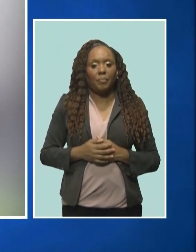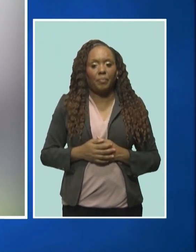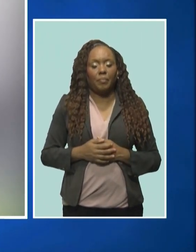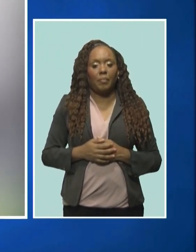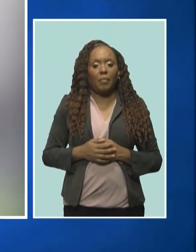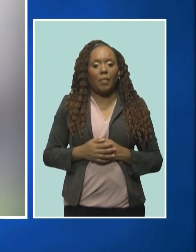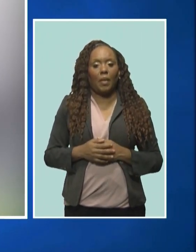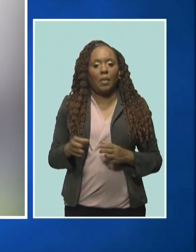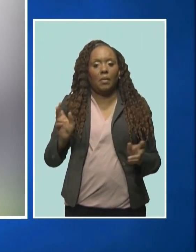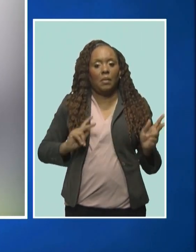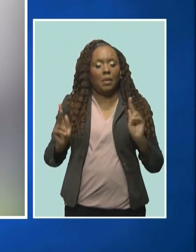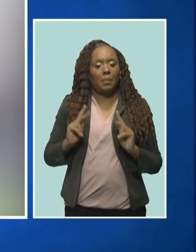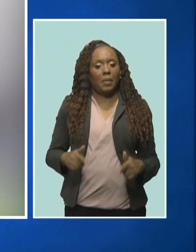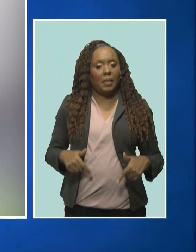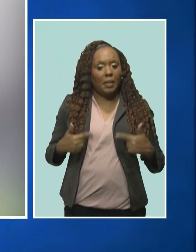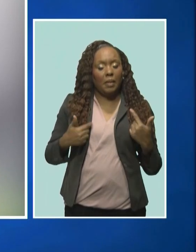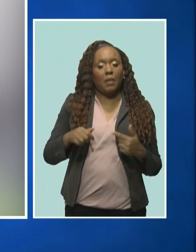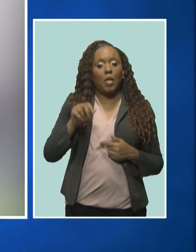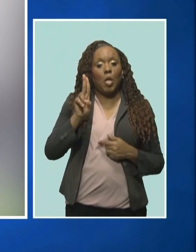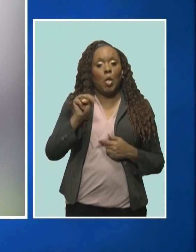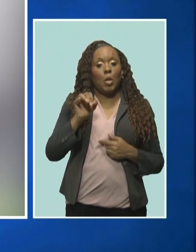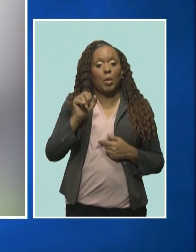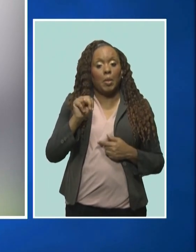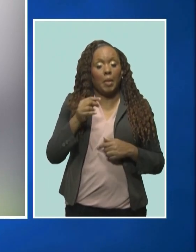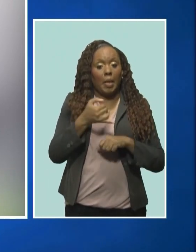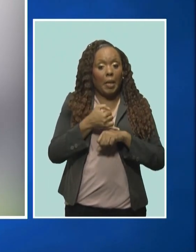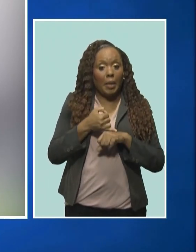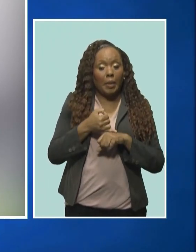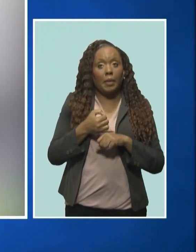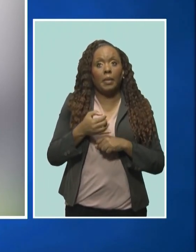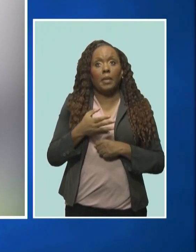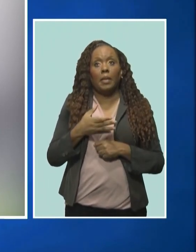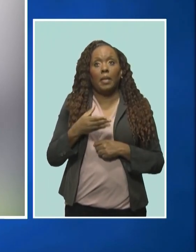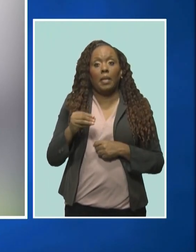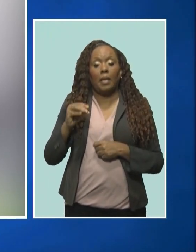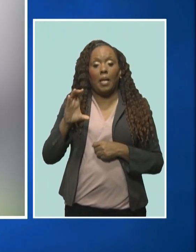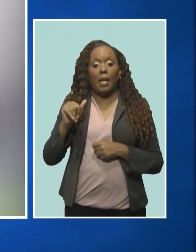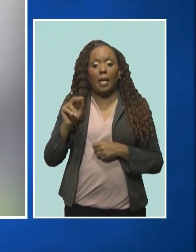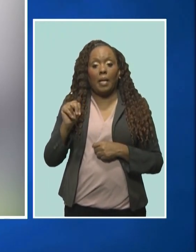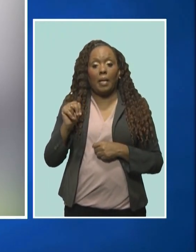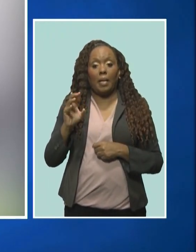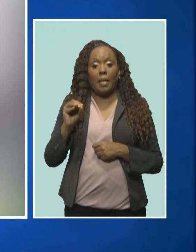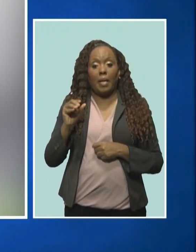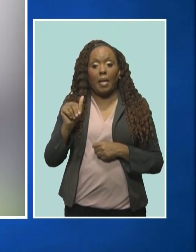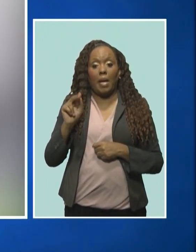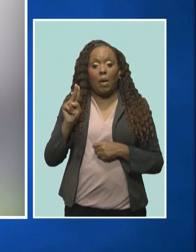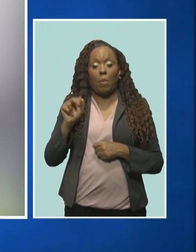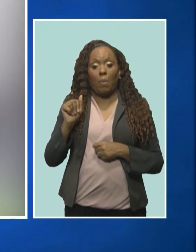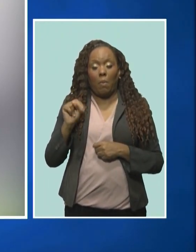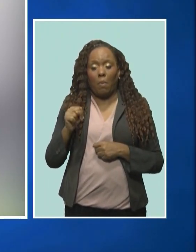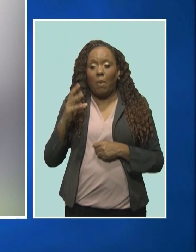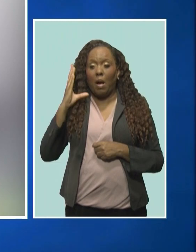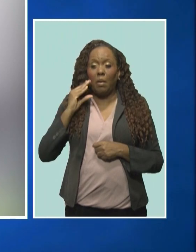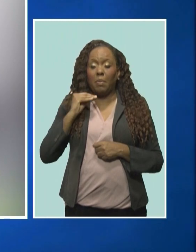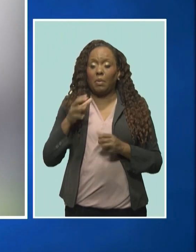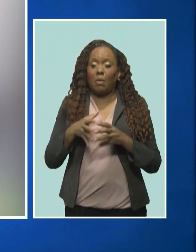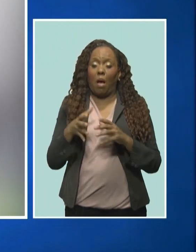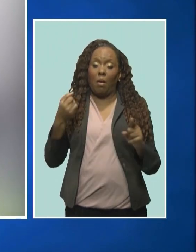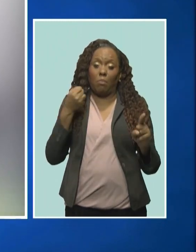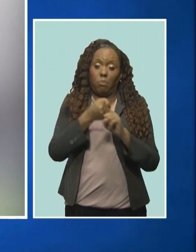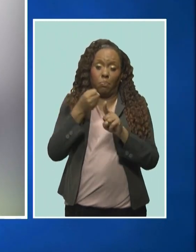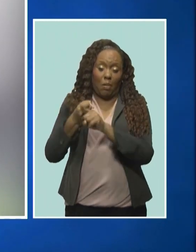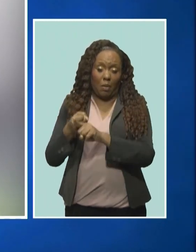Union Island, Canouan, have been in fact impacted as well. And of course,